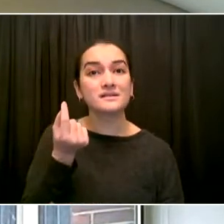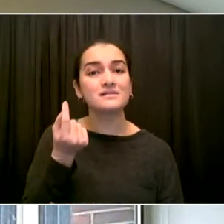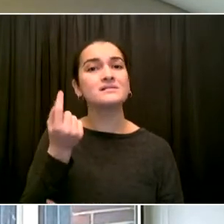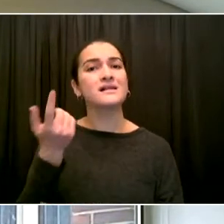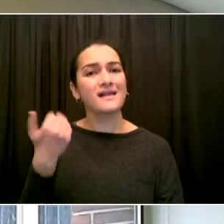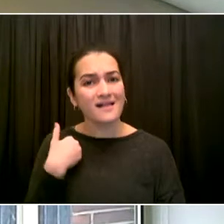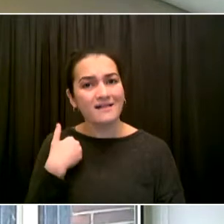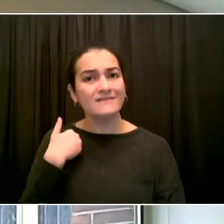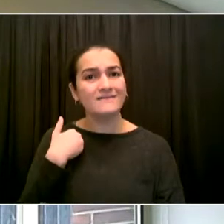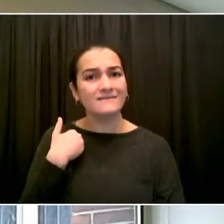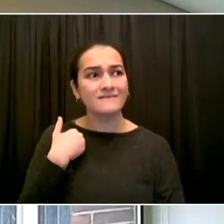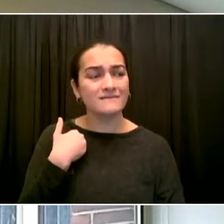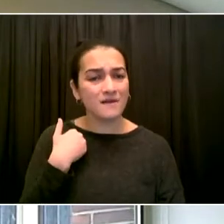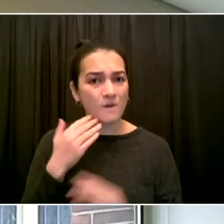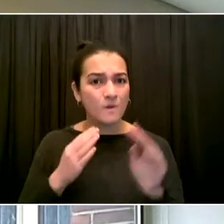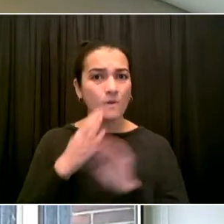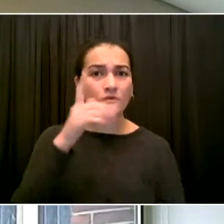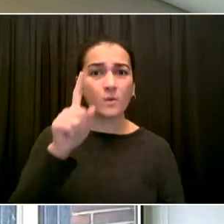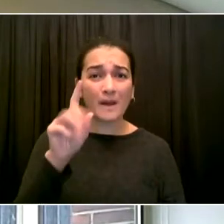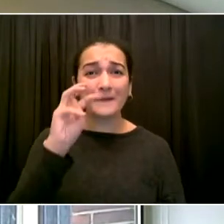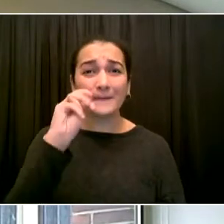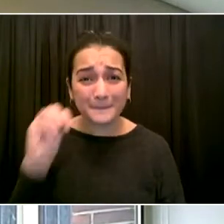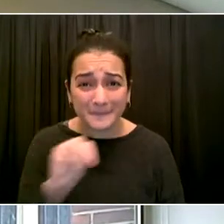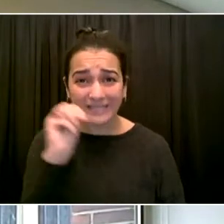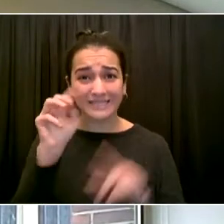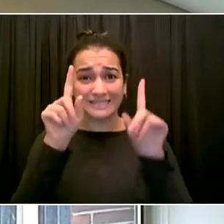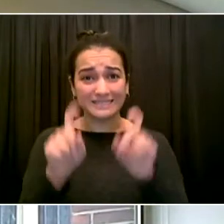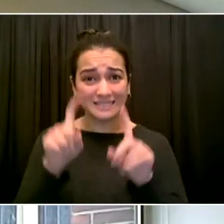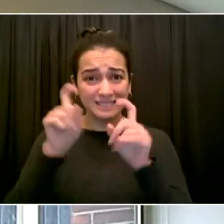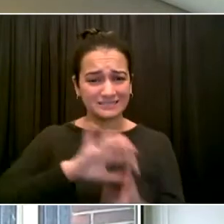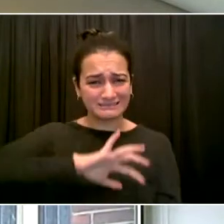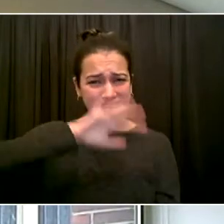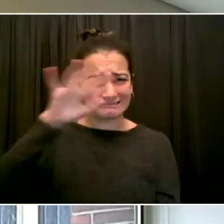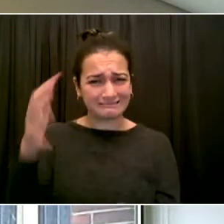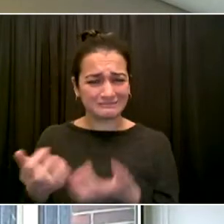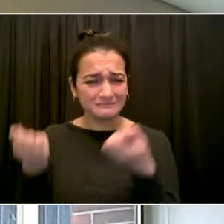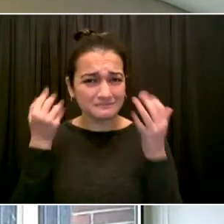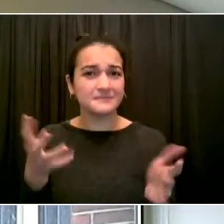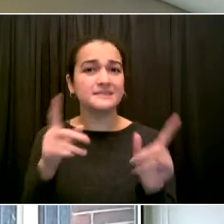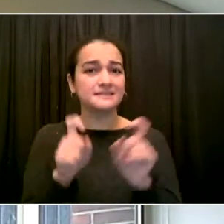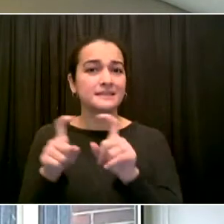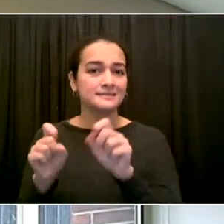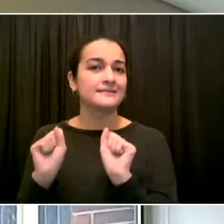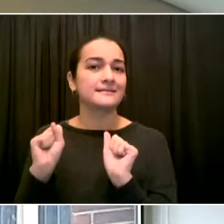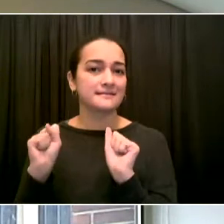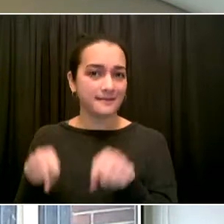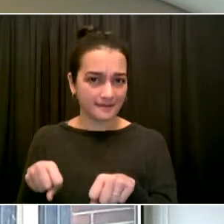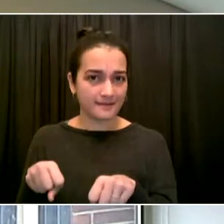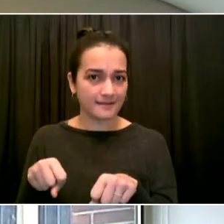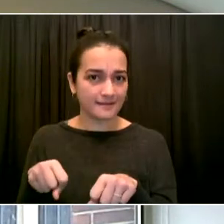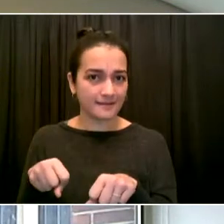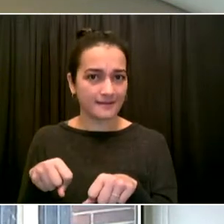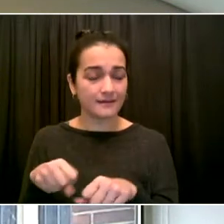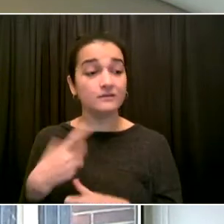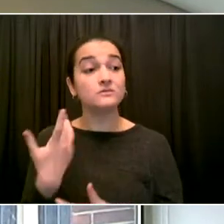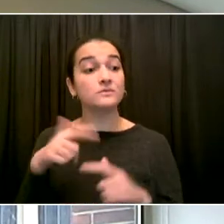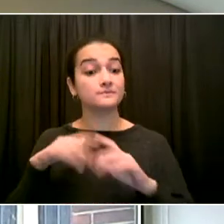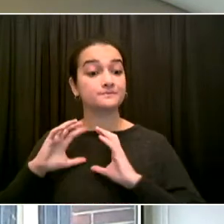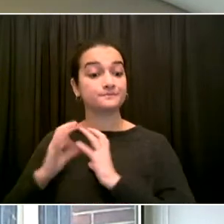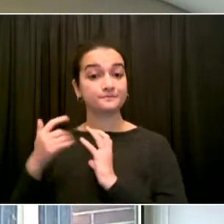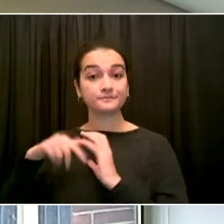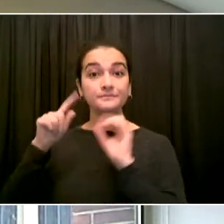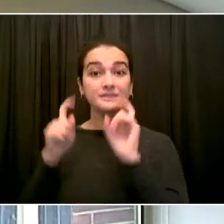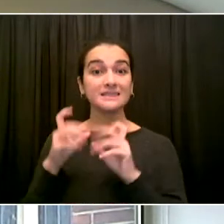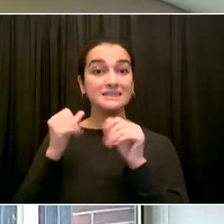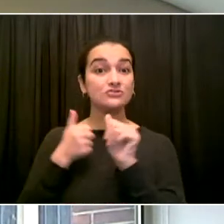finally, moving forward, Test and Trace will be there with you throughout COVID. We'll be there with you to help you if you contract COVID. We'll